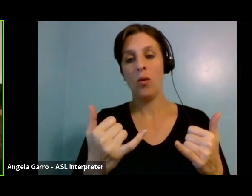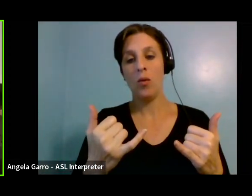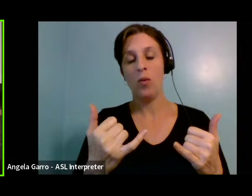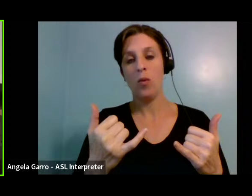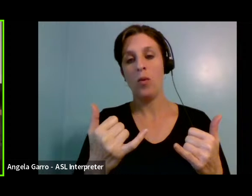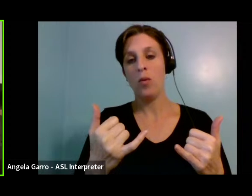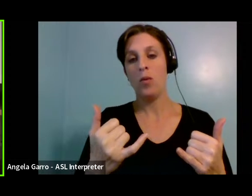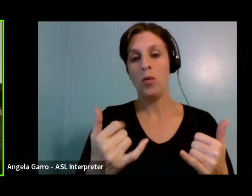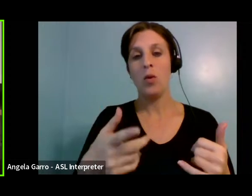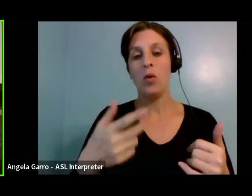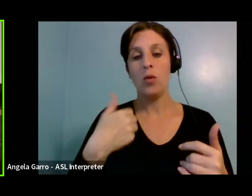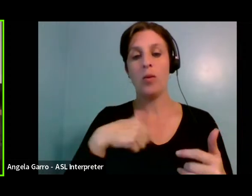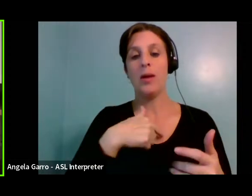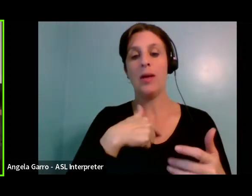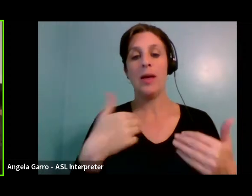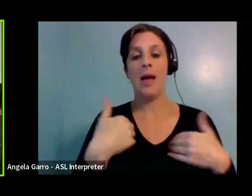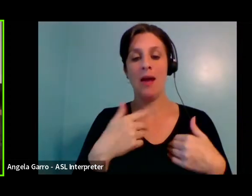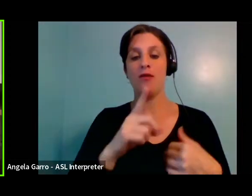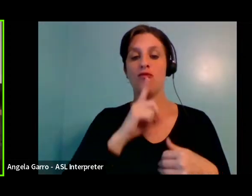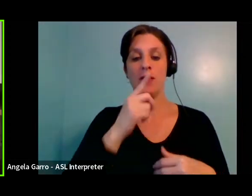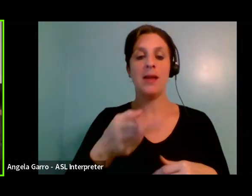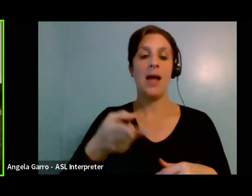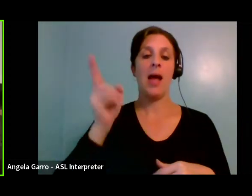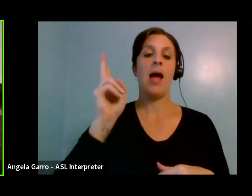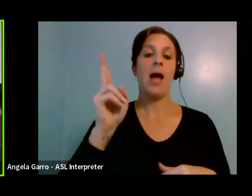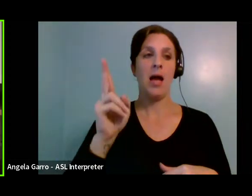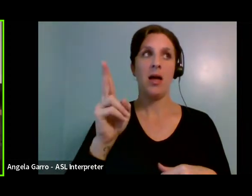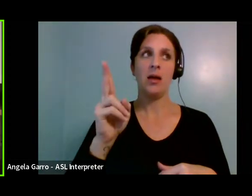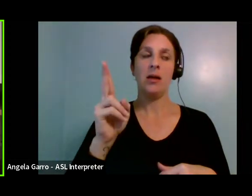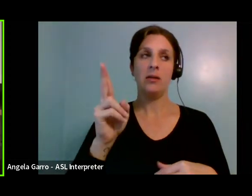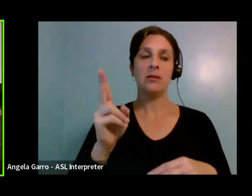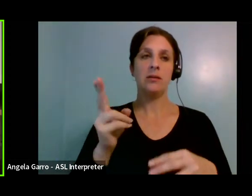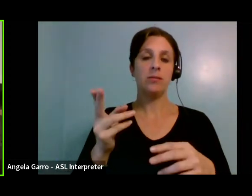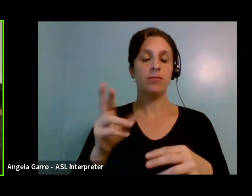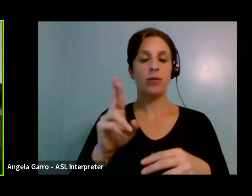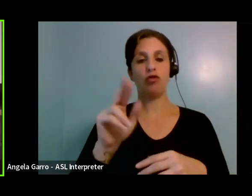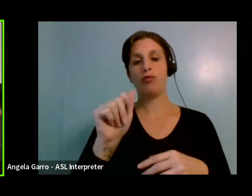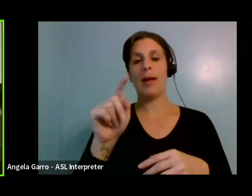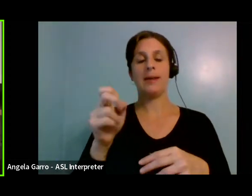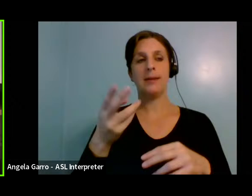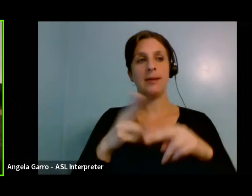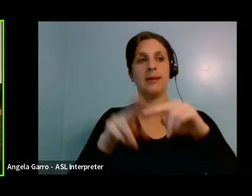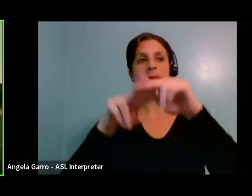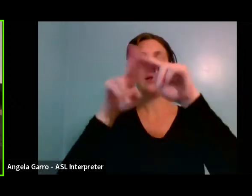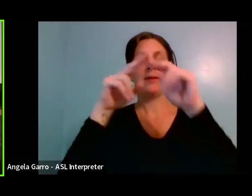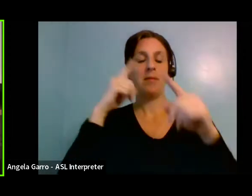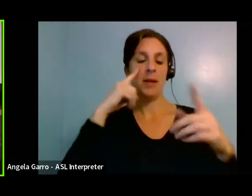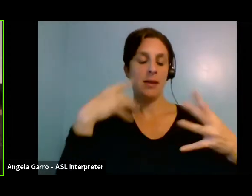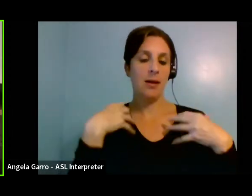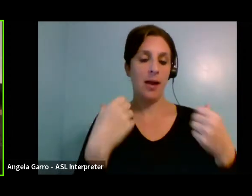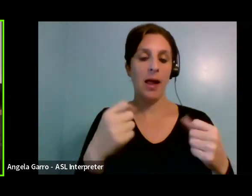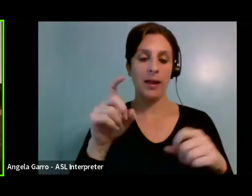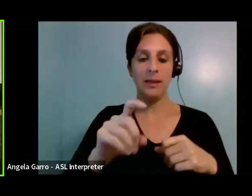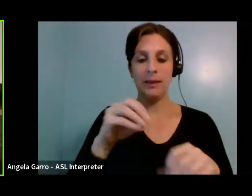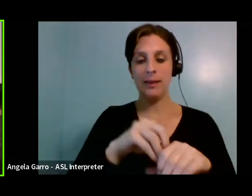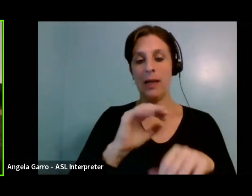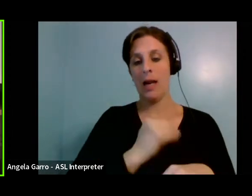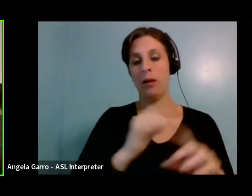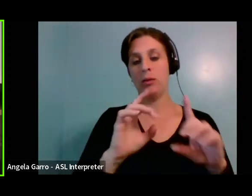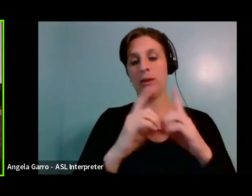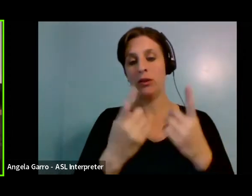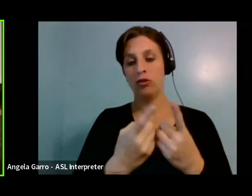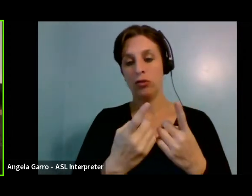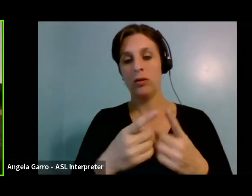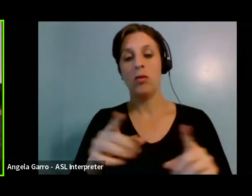a really high rates of mental health needs in our district. Also,